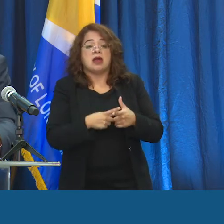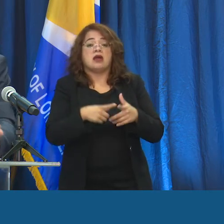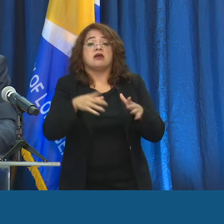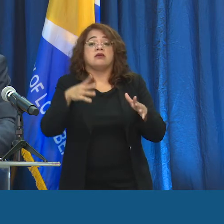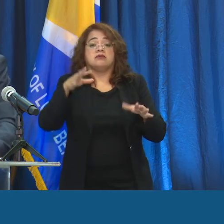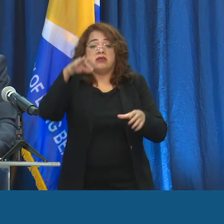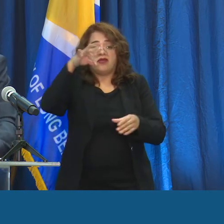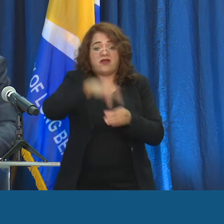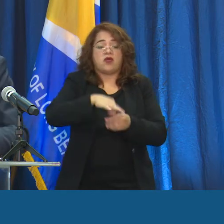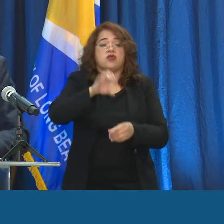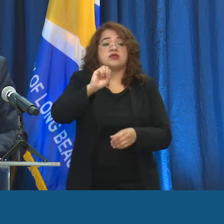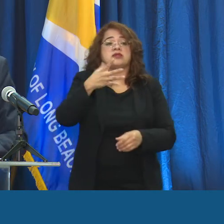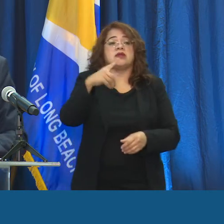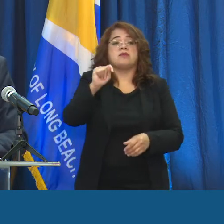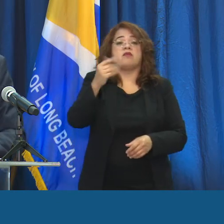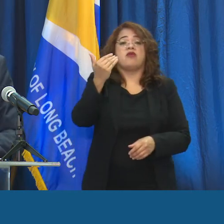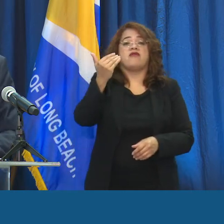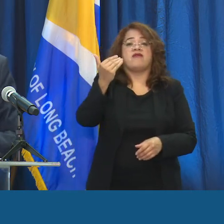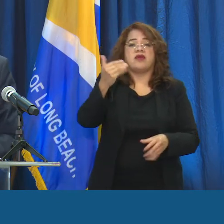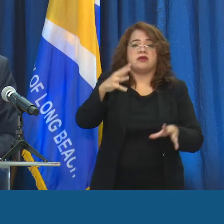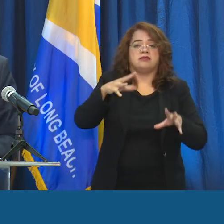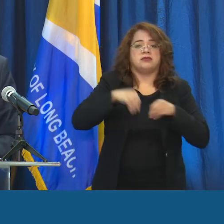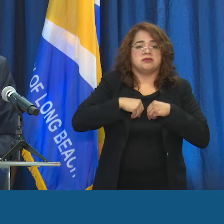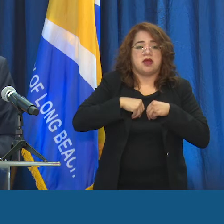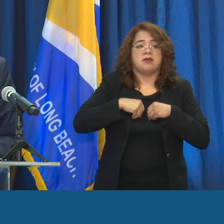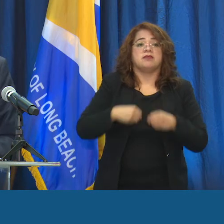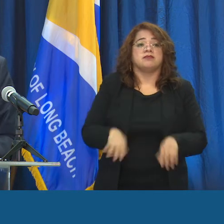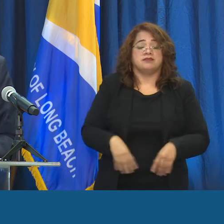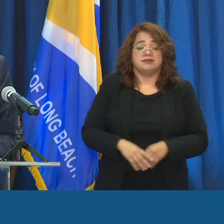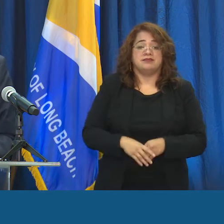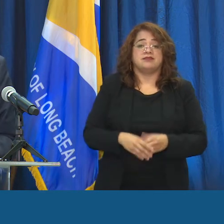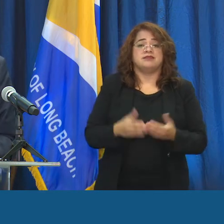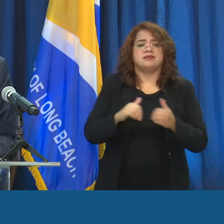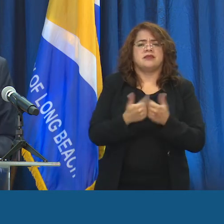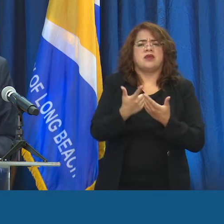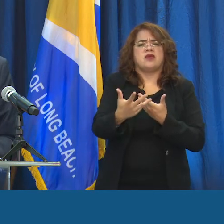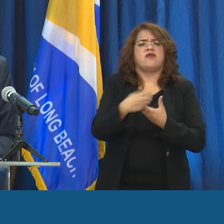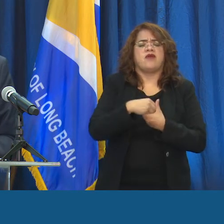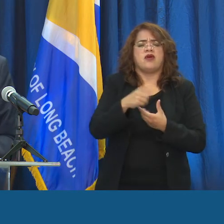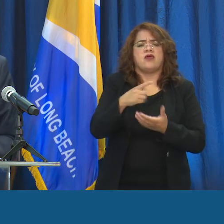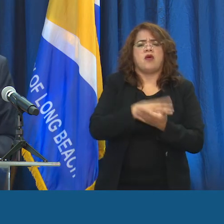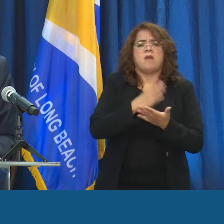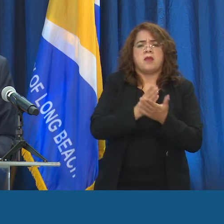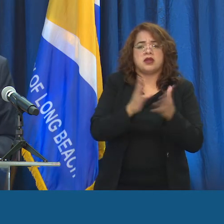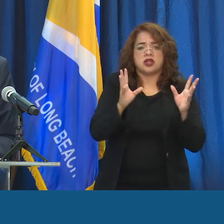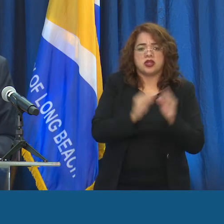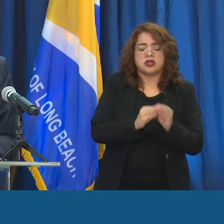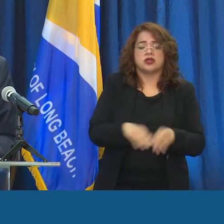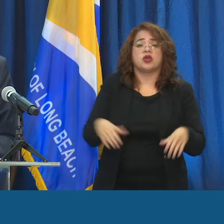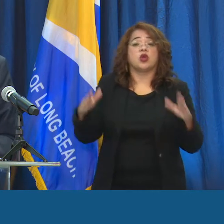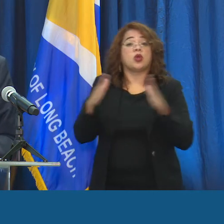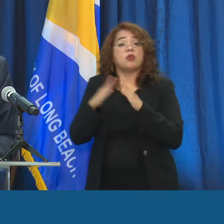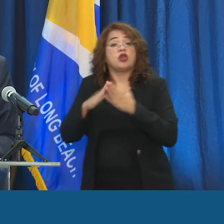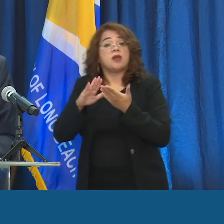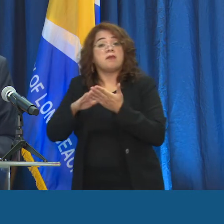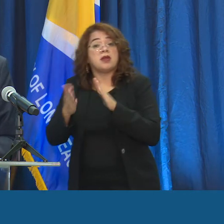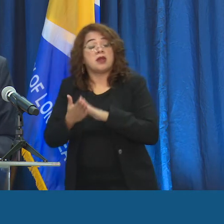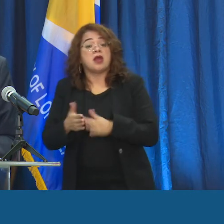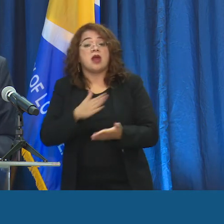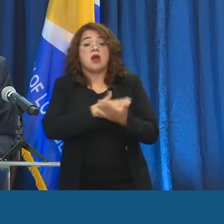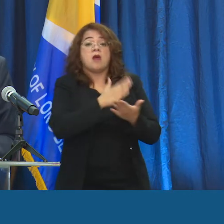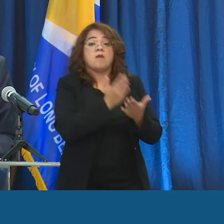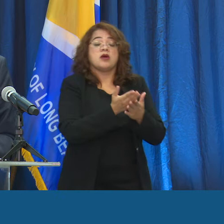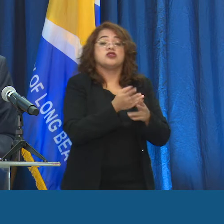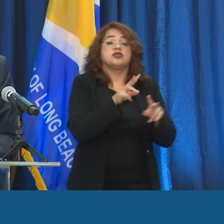than September 15th. And so there are many ways to get involved. You can attend budget hearings, community meetings, a budget